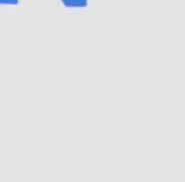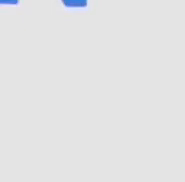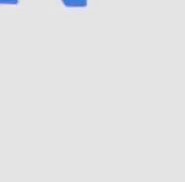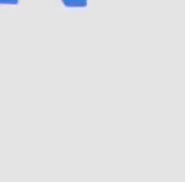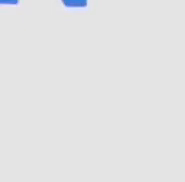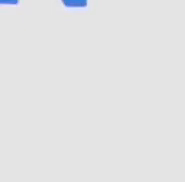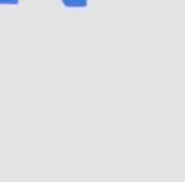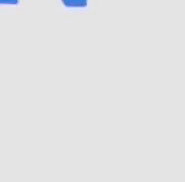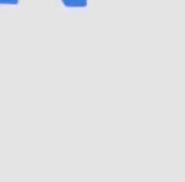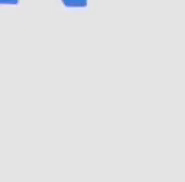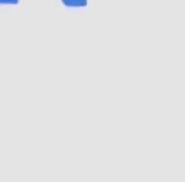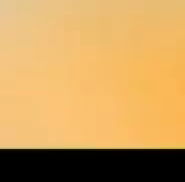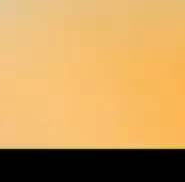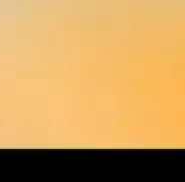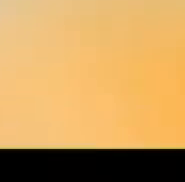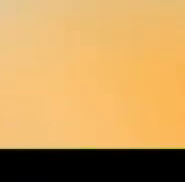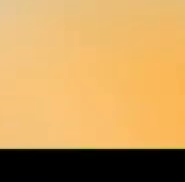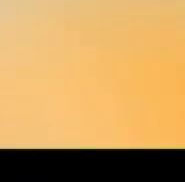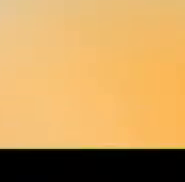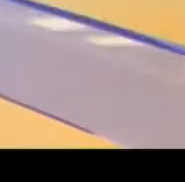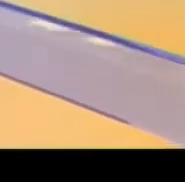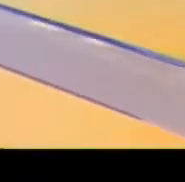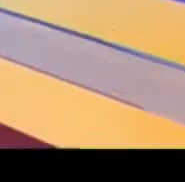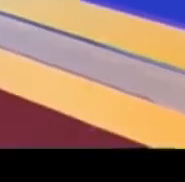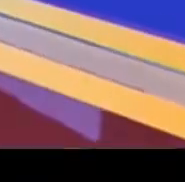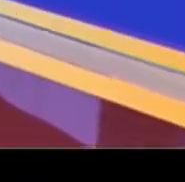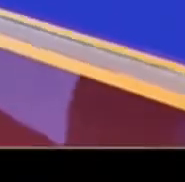love with Ramon.